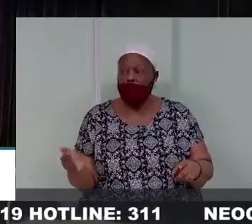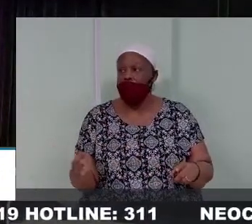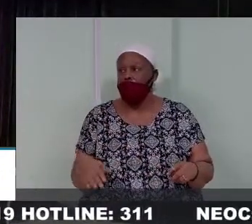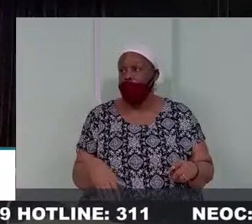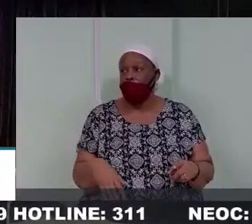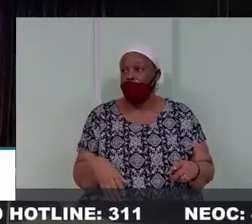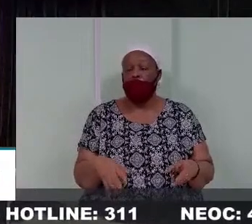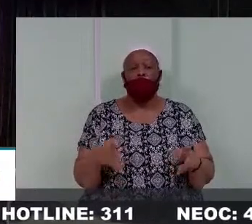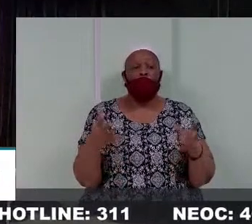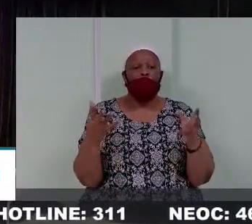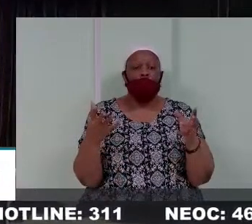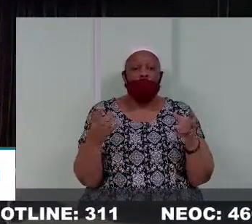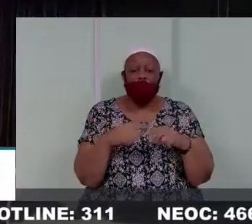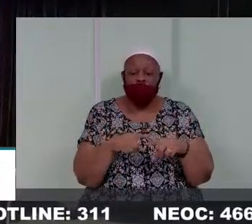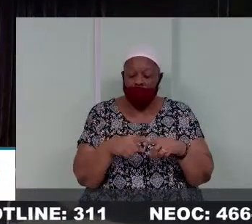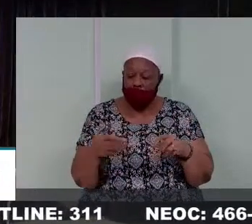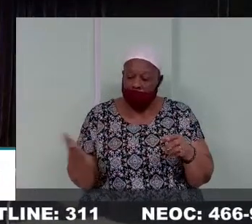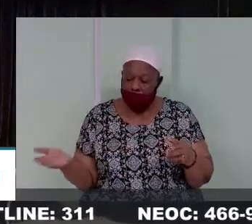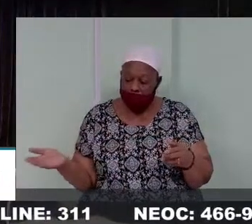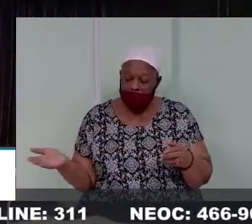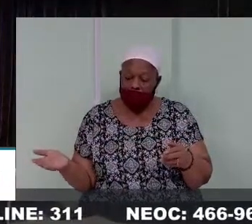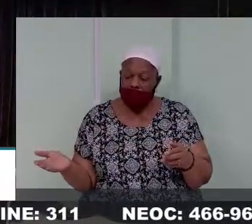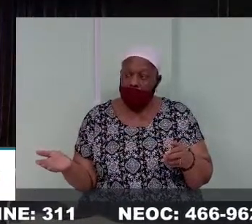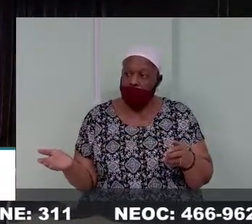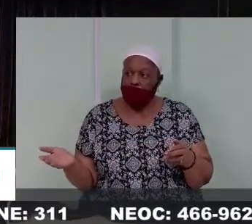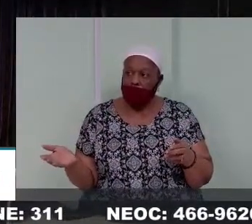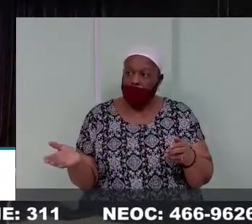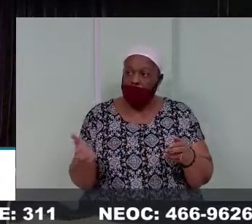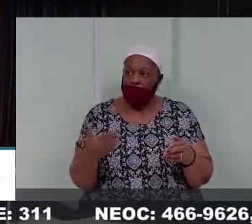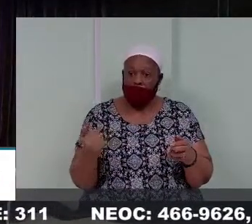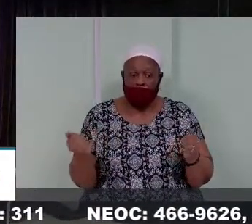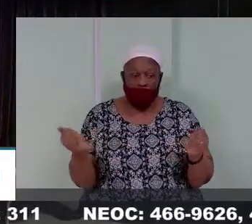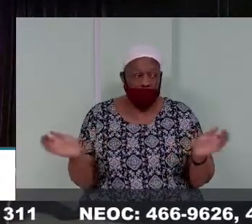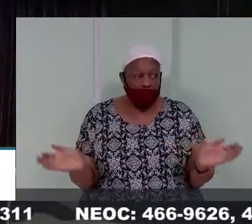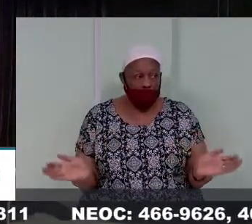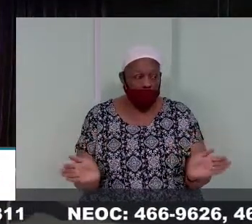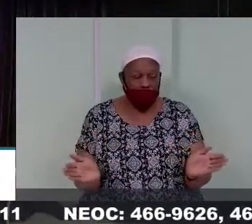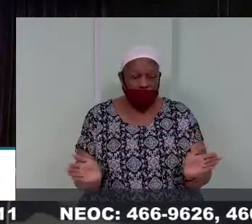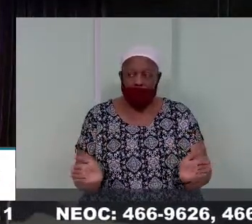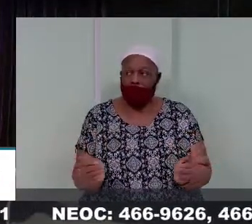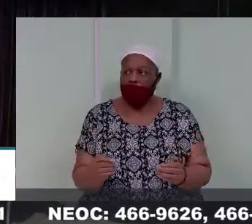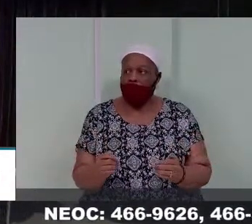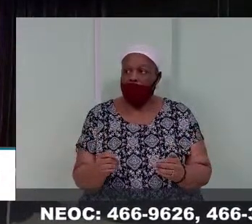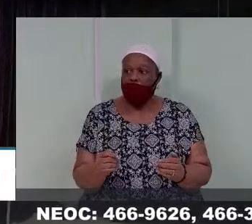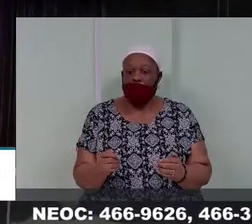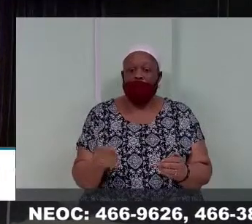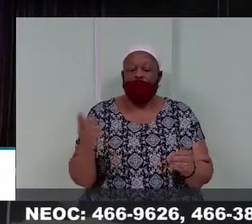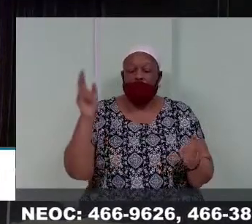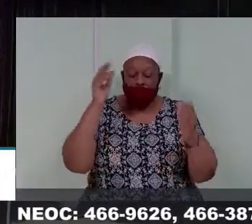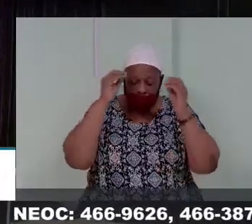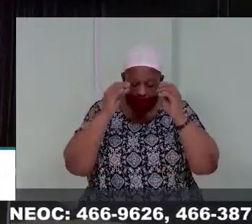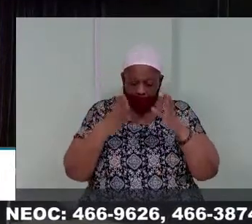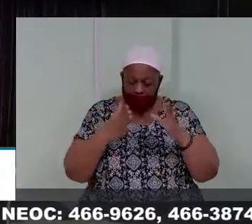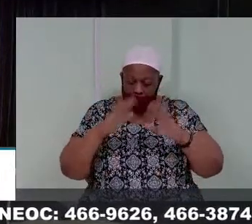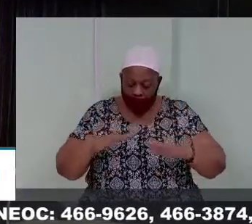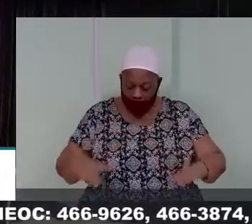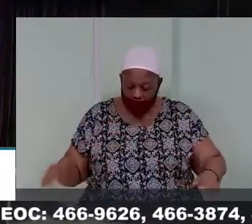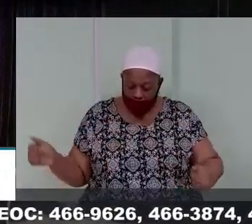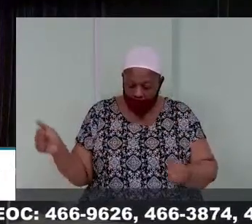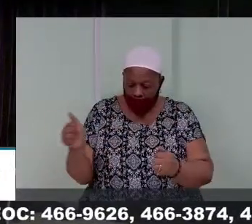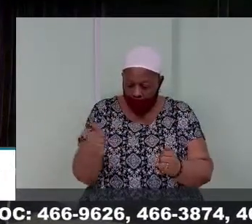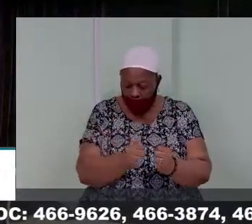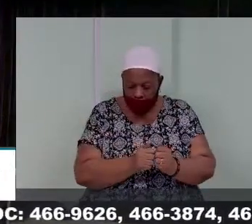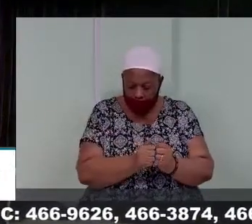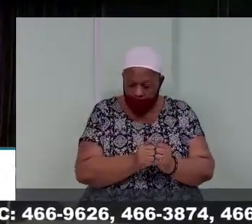of diversity, discipline and guidance, staff-child interactions, health and